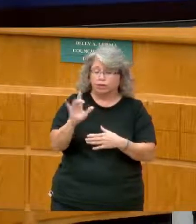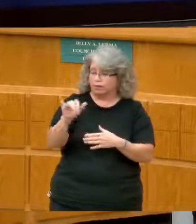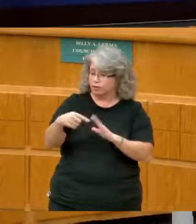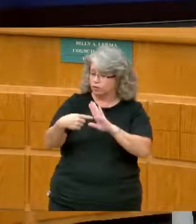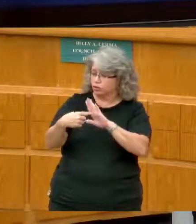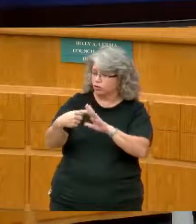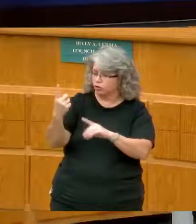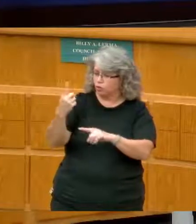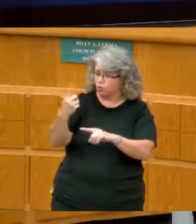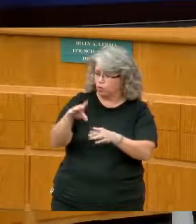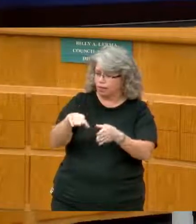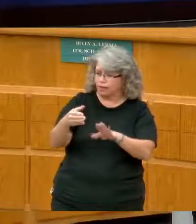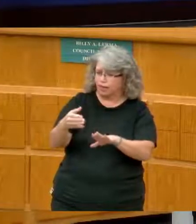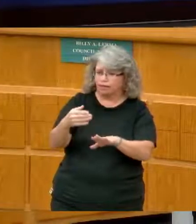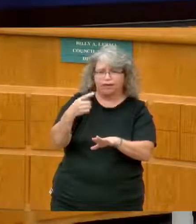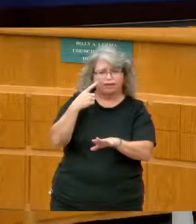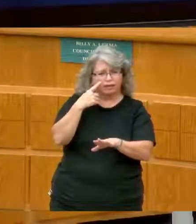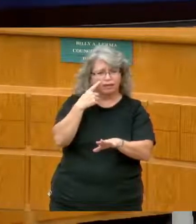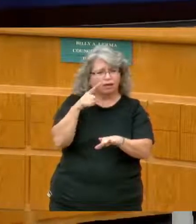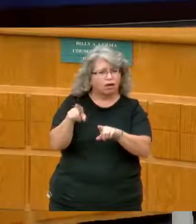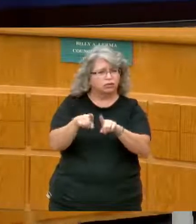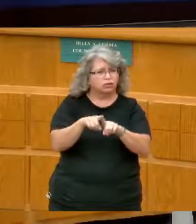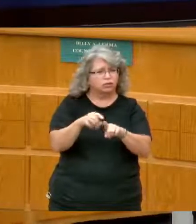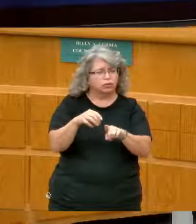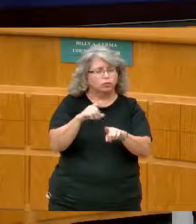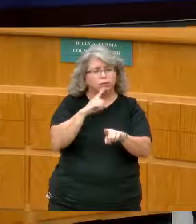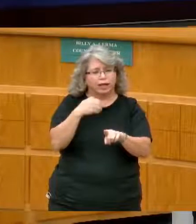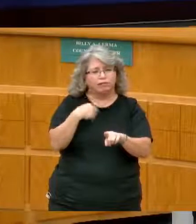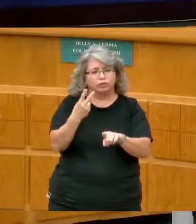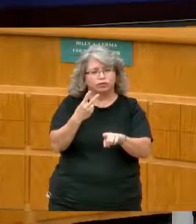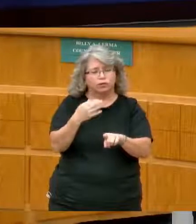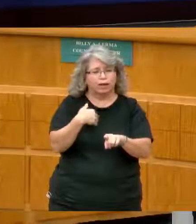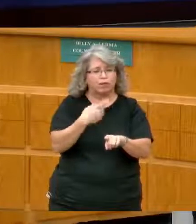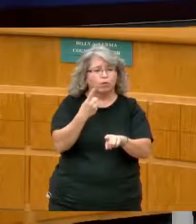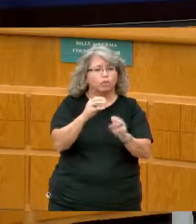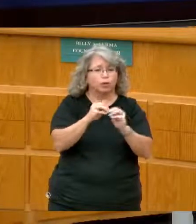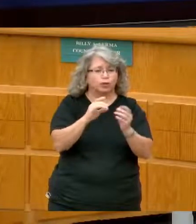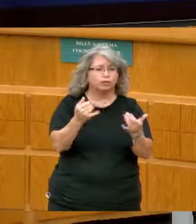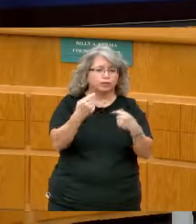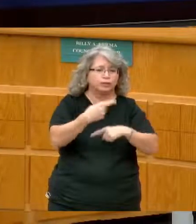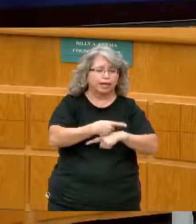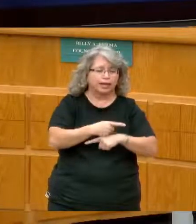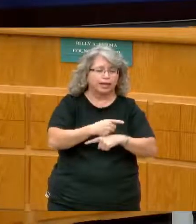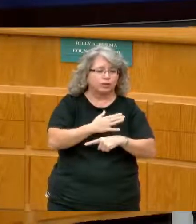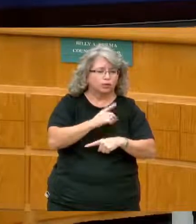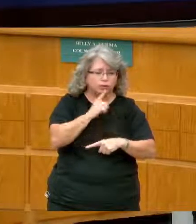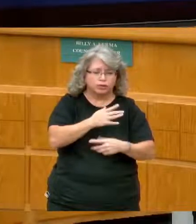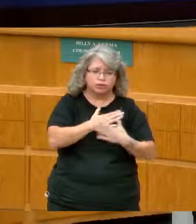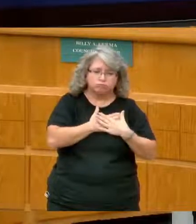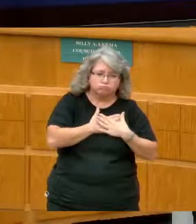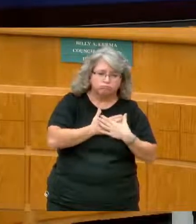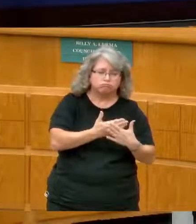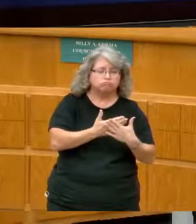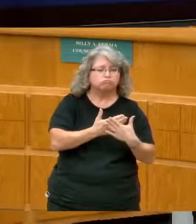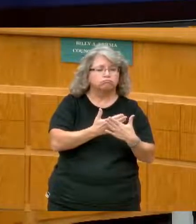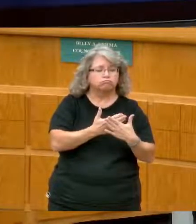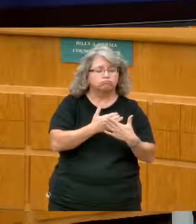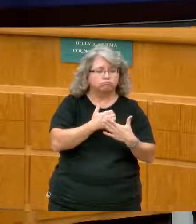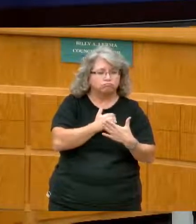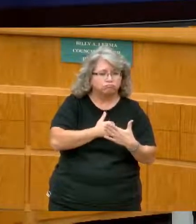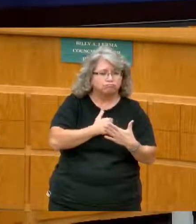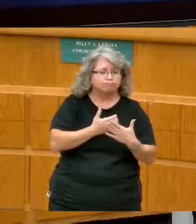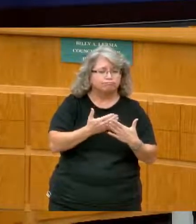we have 2. I think we had 1 today. And our hearts go out to the families that lost individuals to COVID-19,